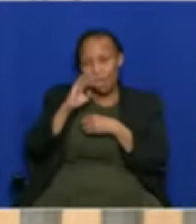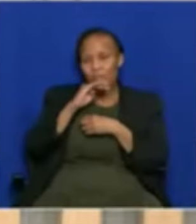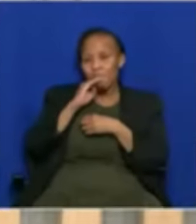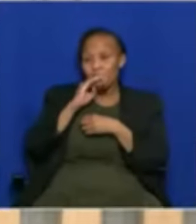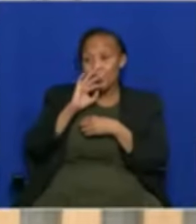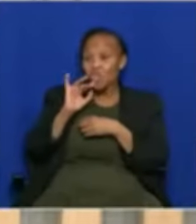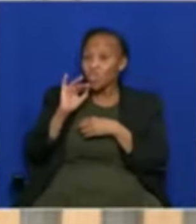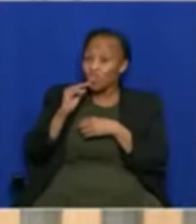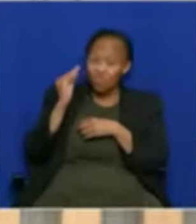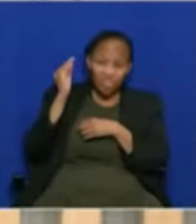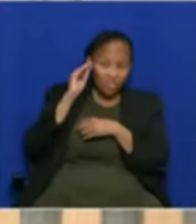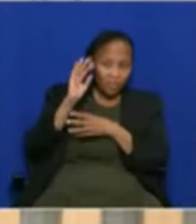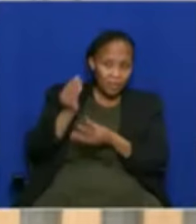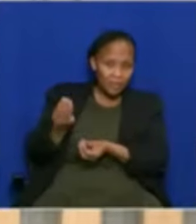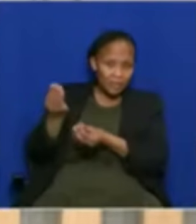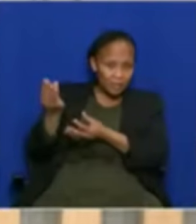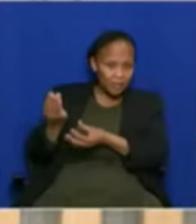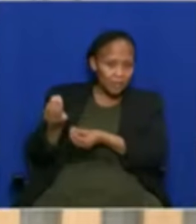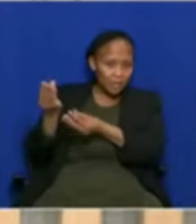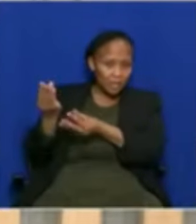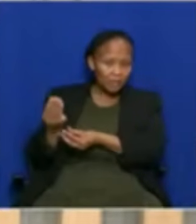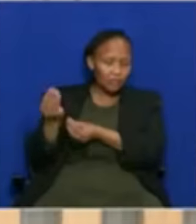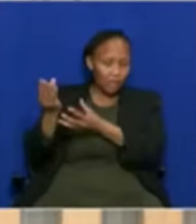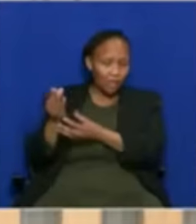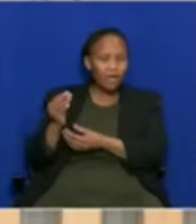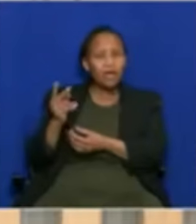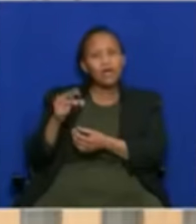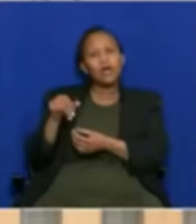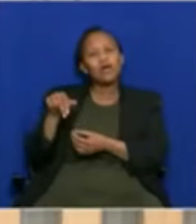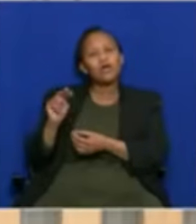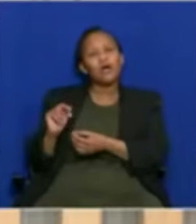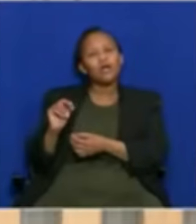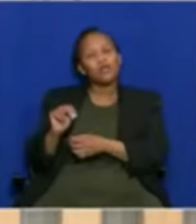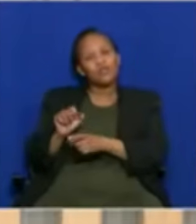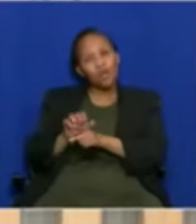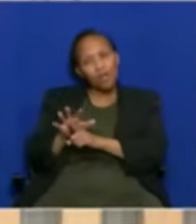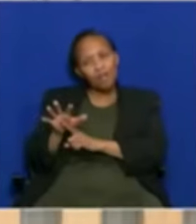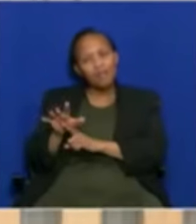thereby influencing what goes into his witness statement. That is the problem.